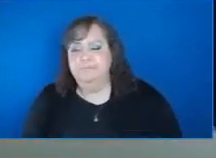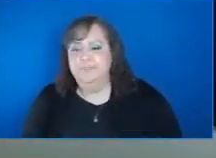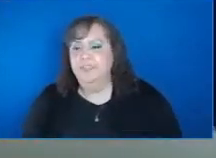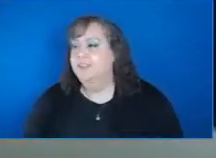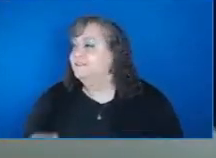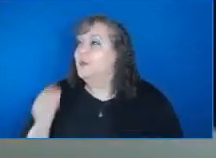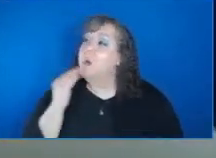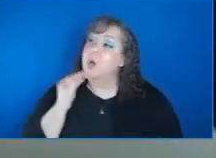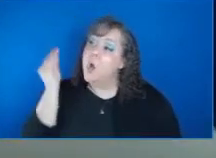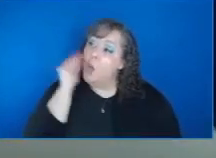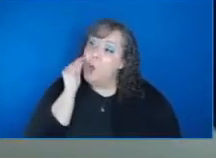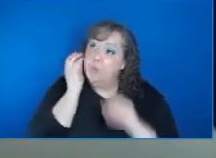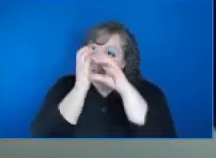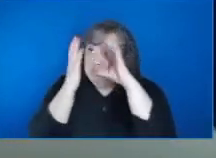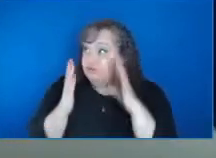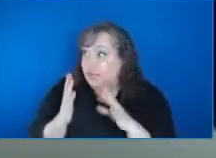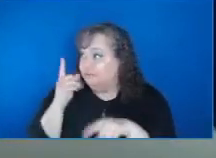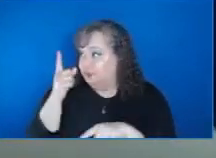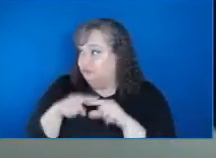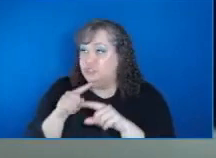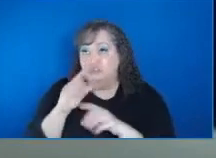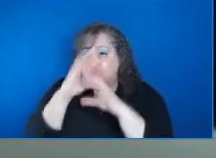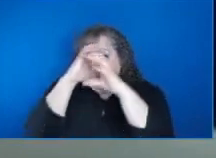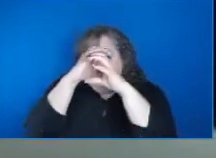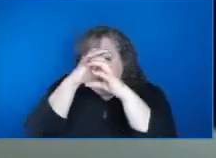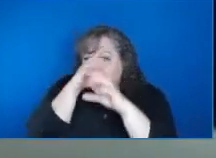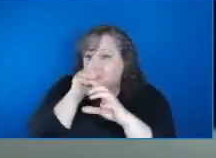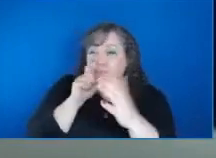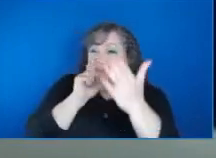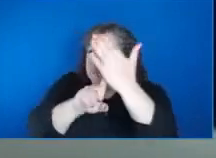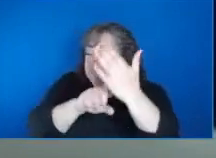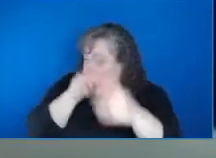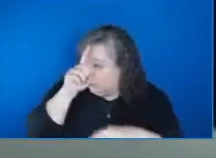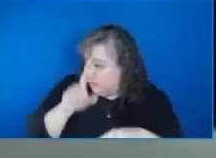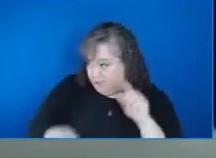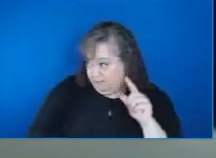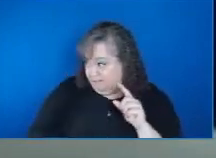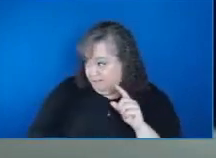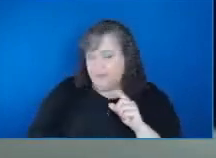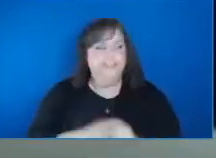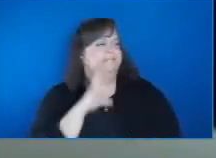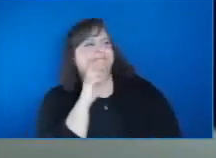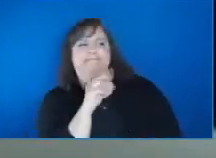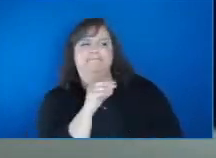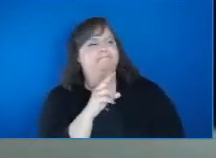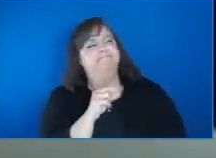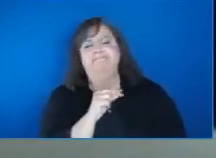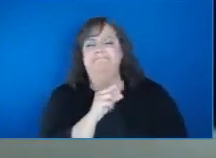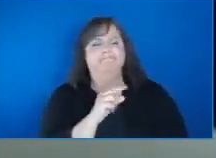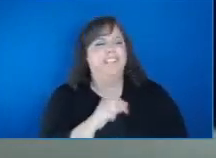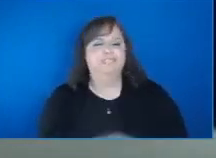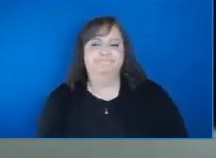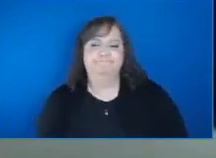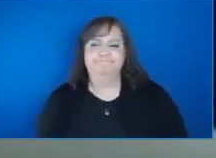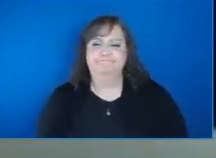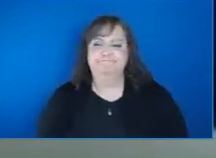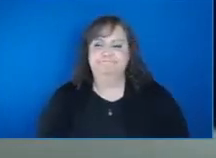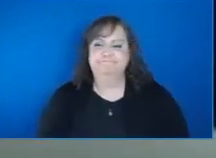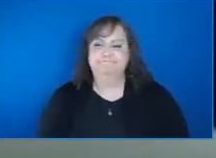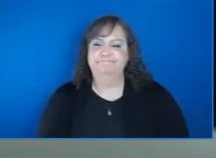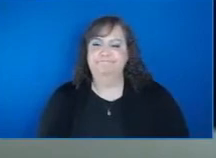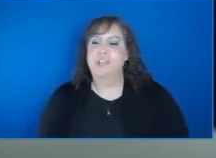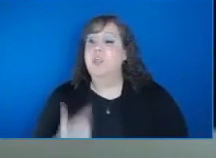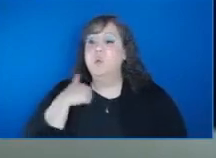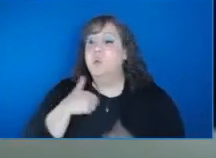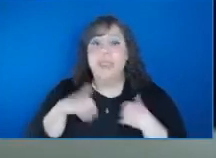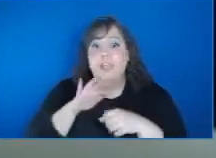able to point their telescope at and find in the night sky. No. Okay. No, that's not the plan. Okay. We've got plenty of other stuff. We'll tell